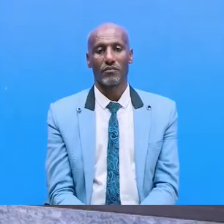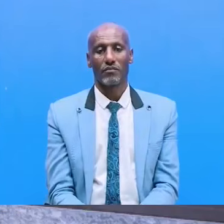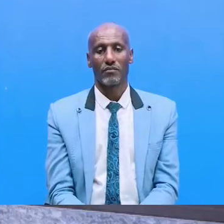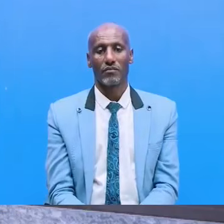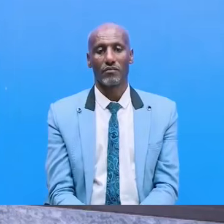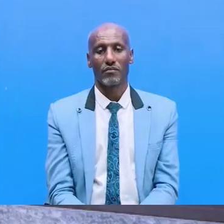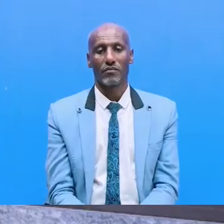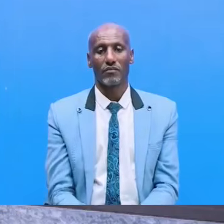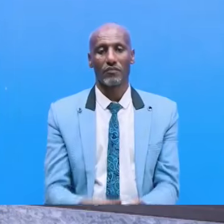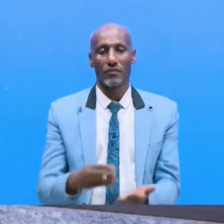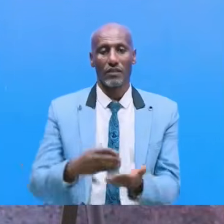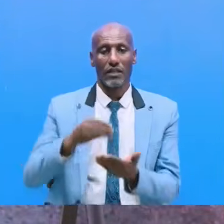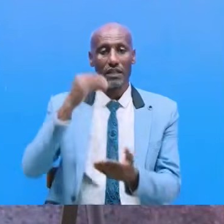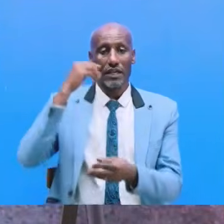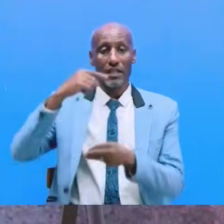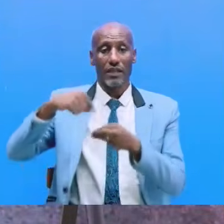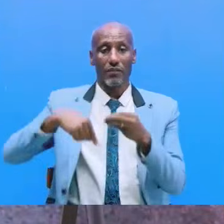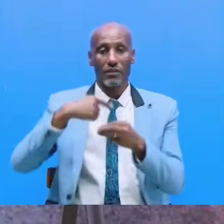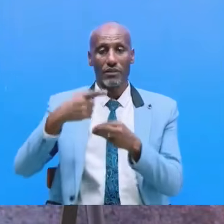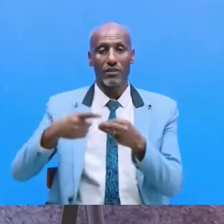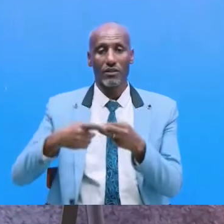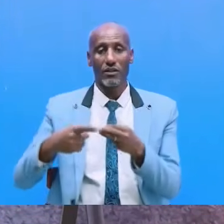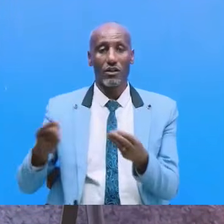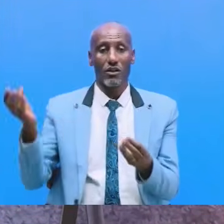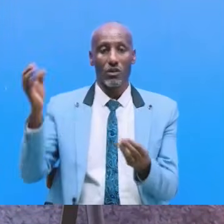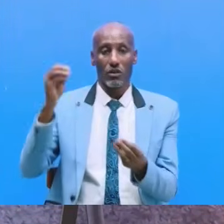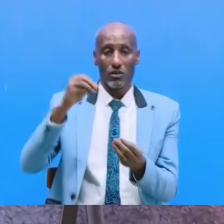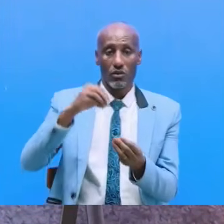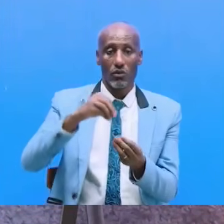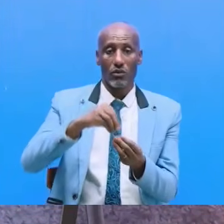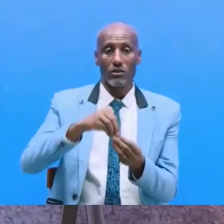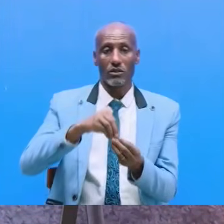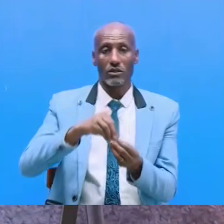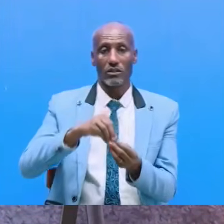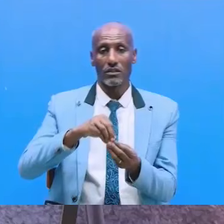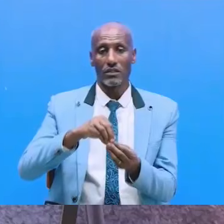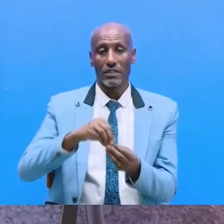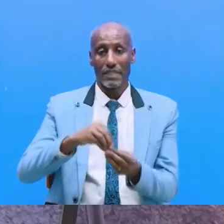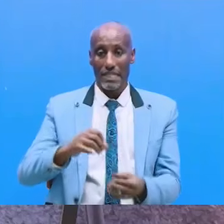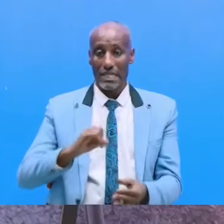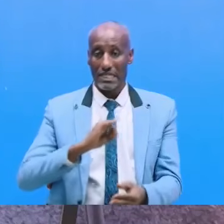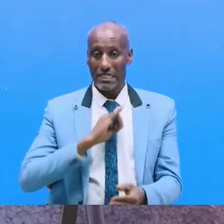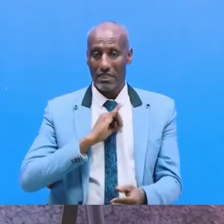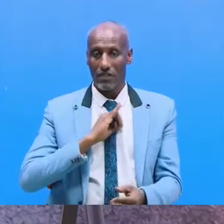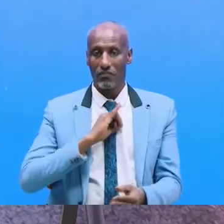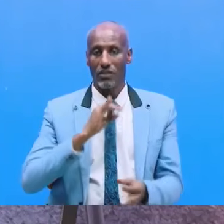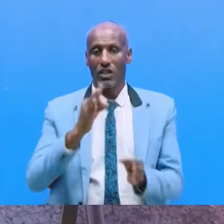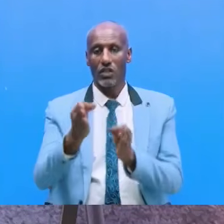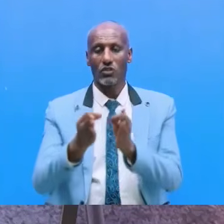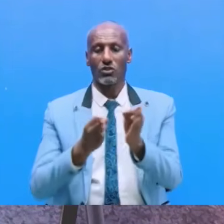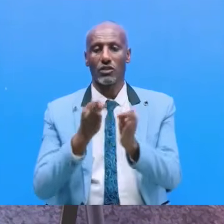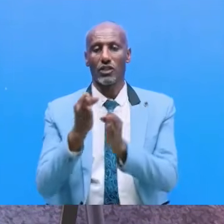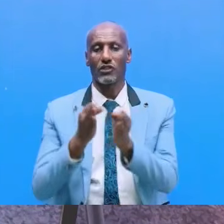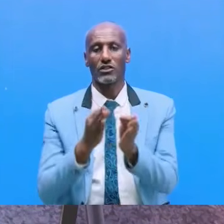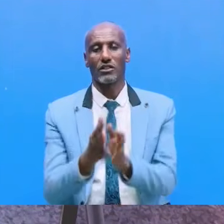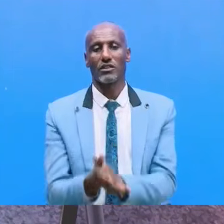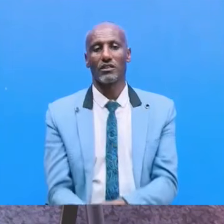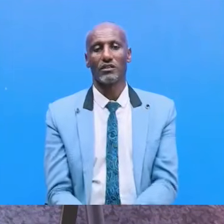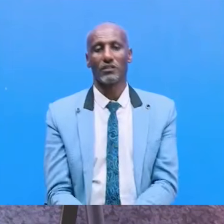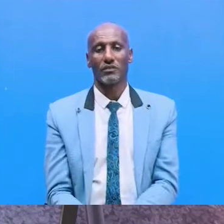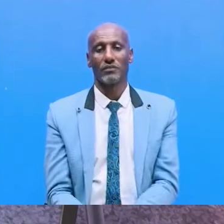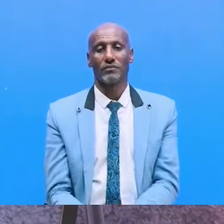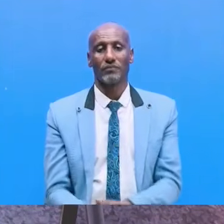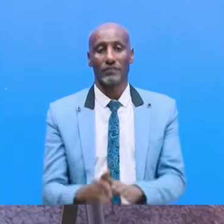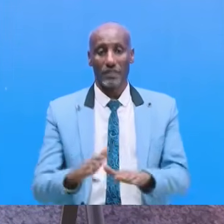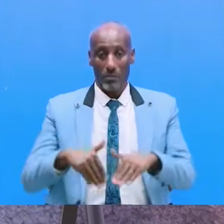just learn about also about self-introduction. So when we come to self-introduction, that